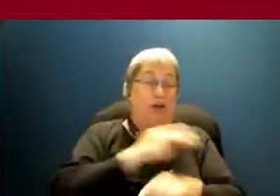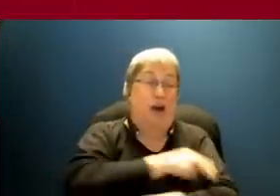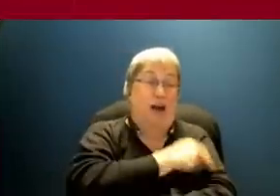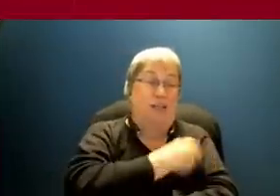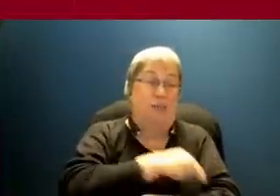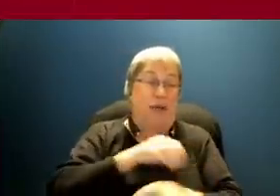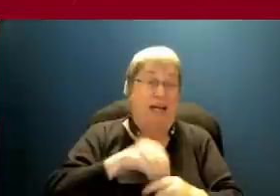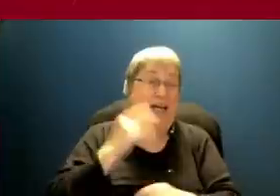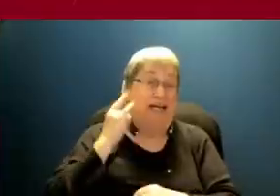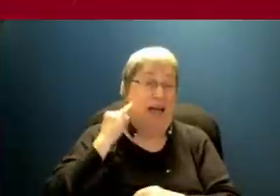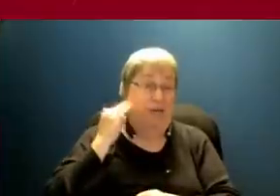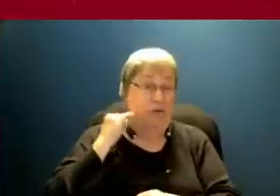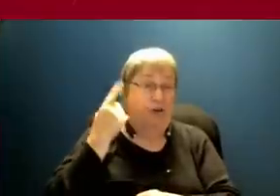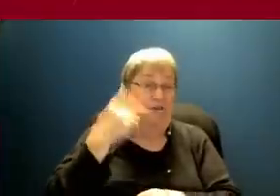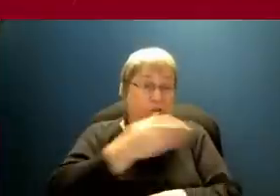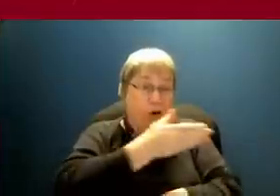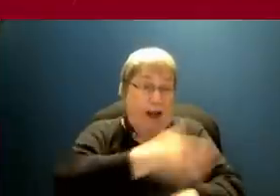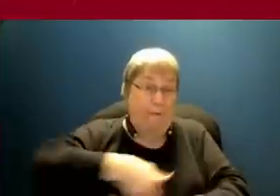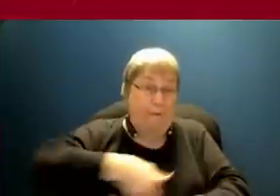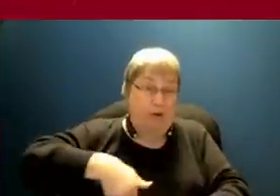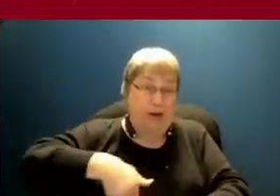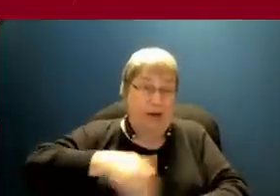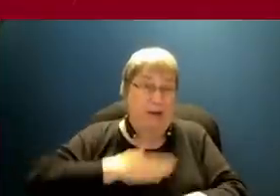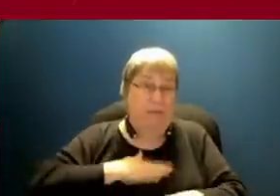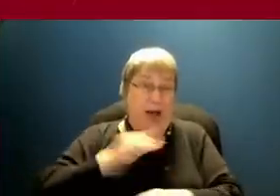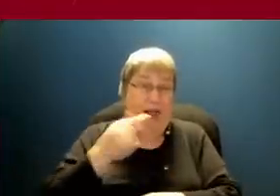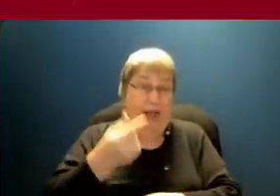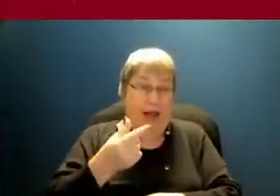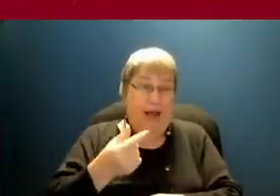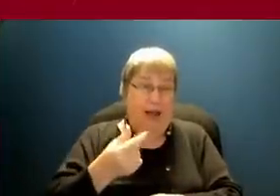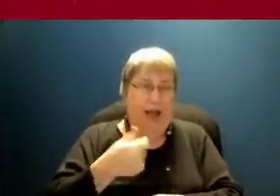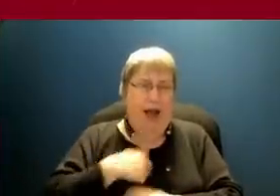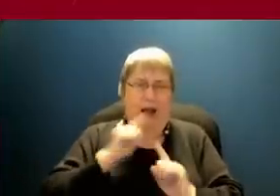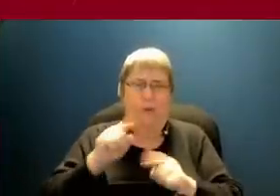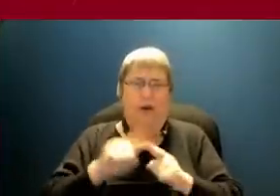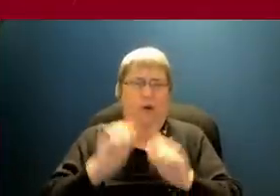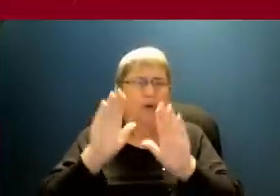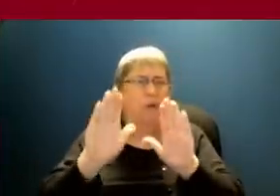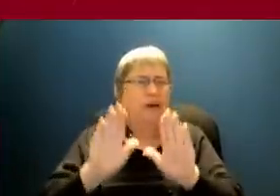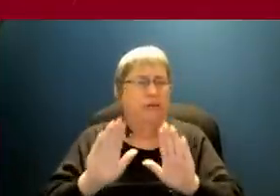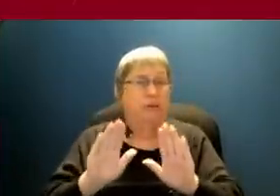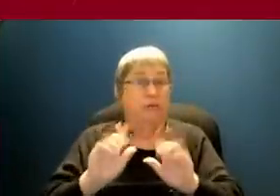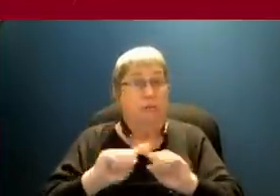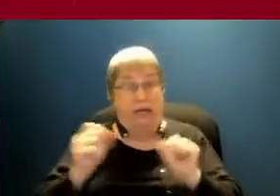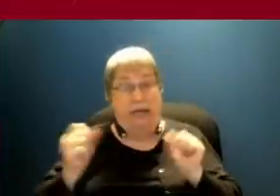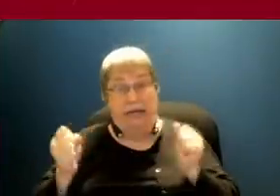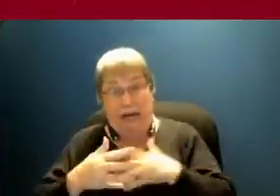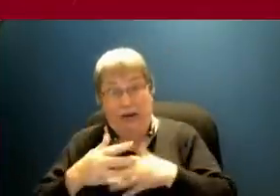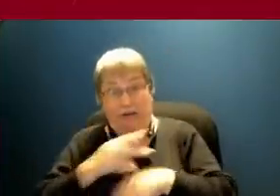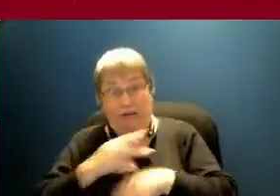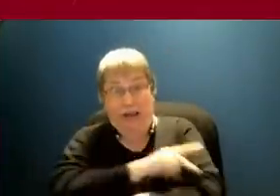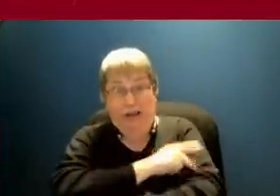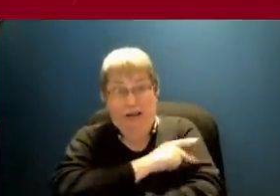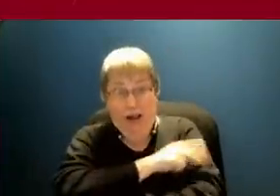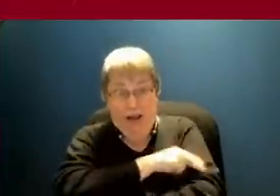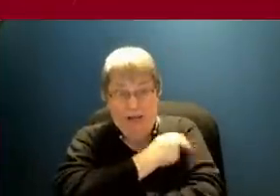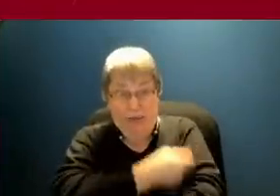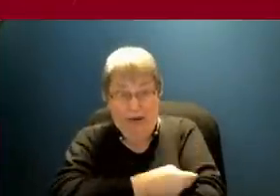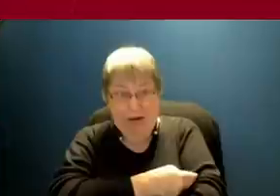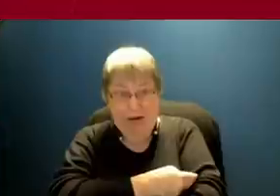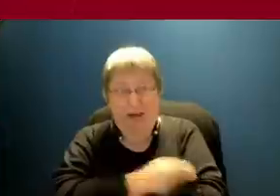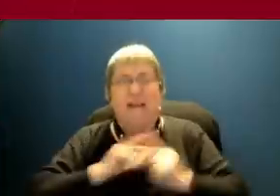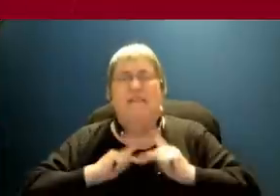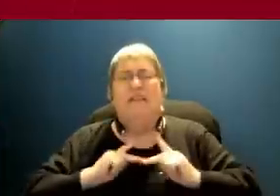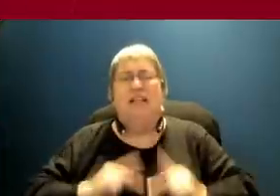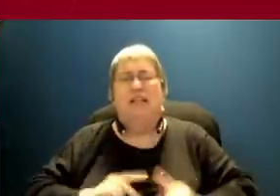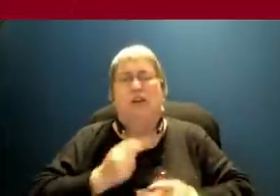amputation, I was sent to this wonderful but terrifying hospital, this physical therapy facility. This is a room